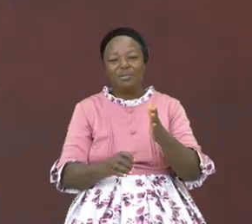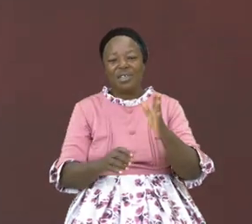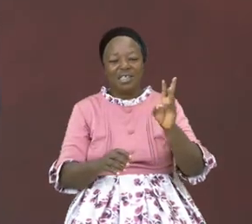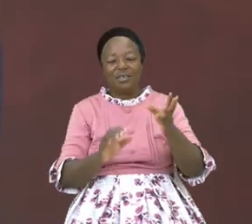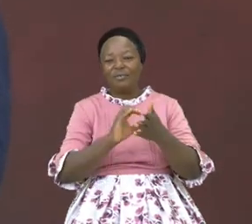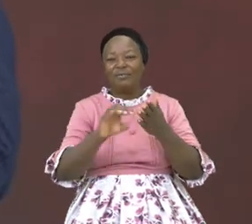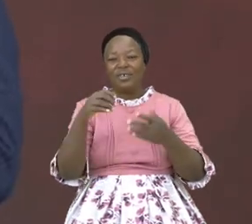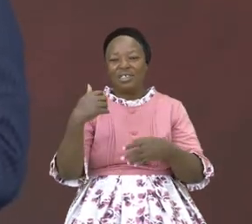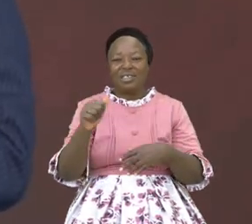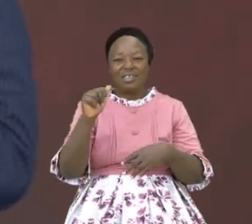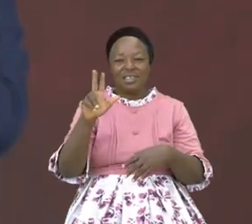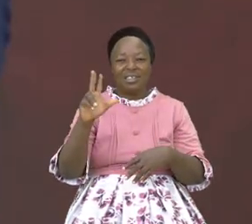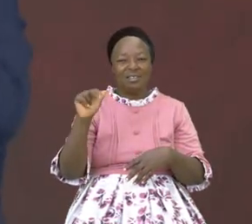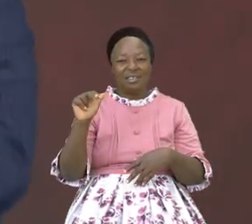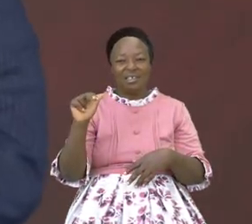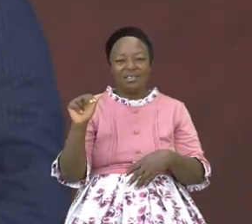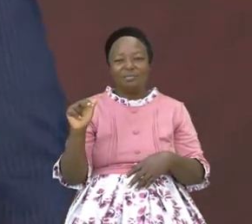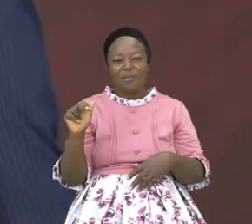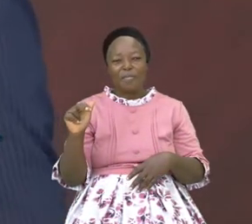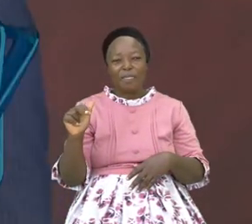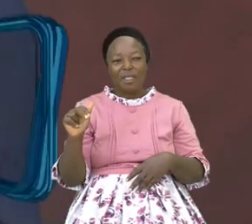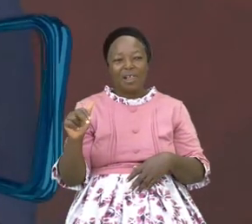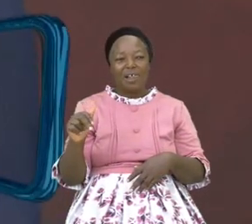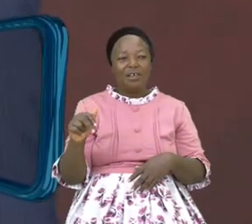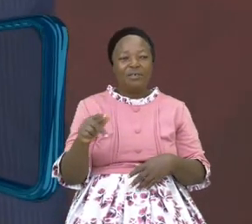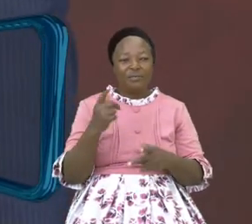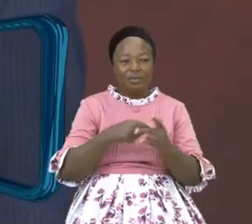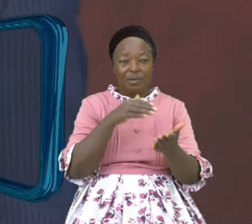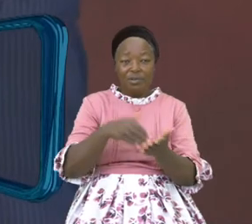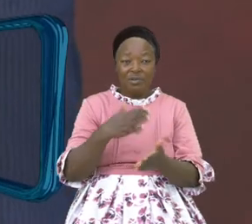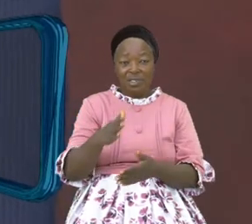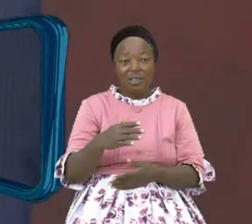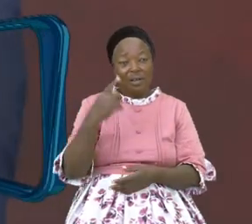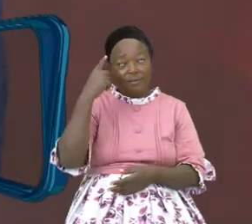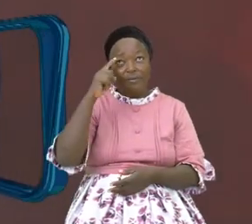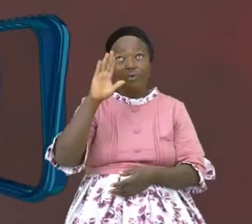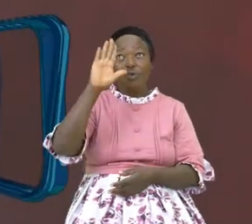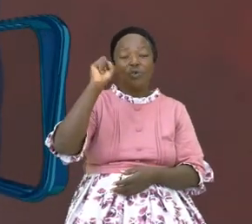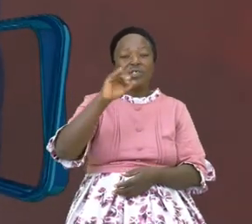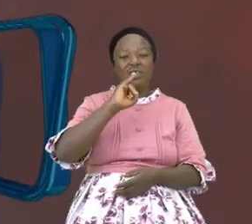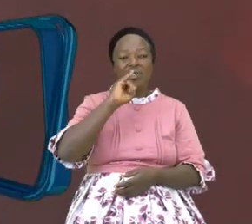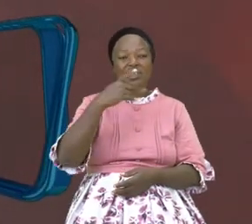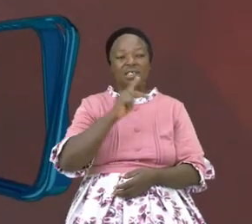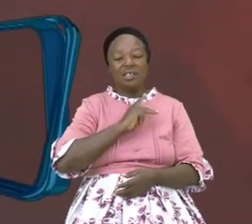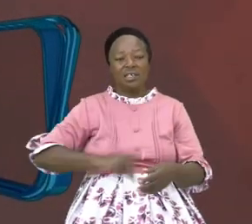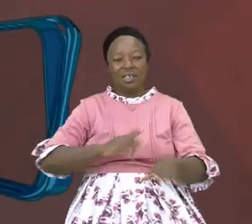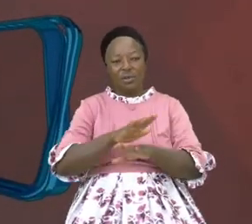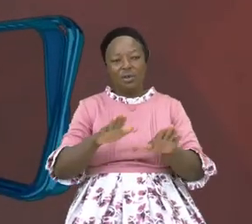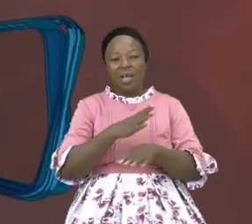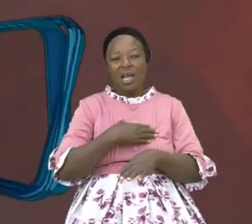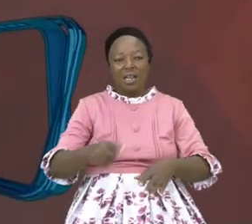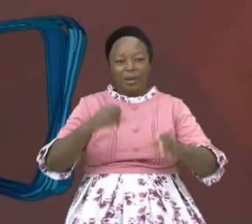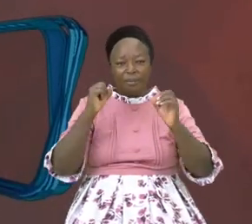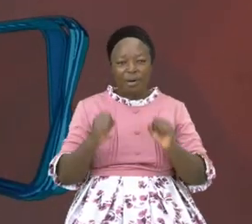13. Matthew chapter 6, verse 13, from the middle there. For thine is the kingdom, and the